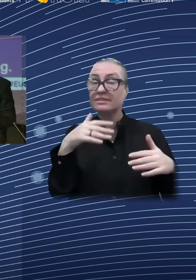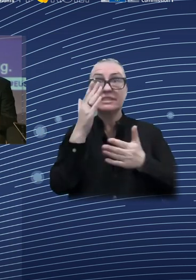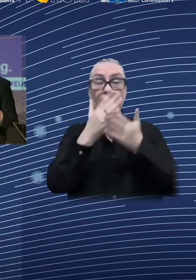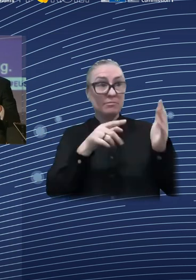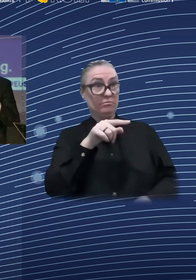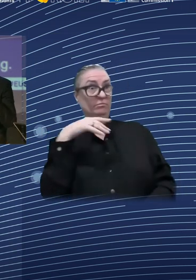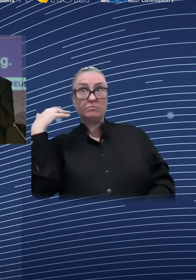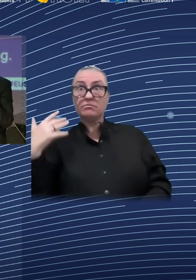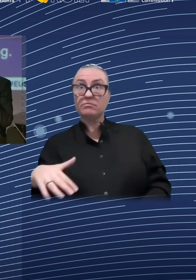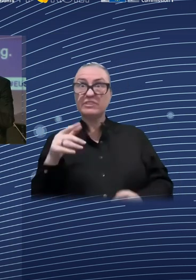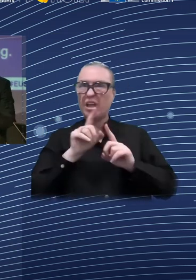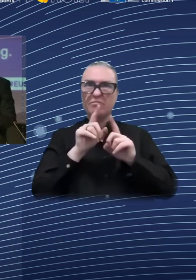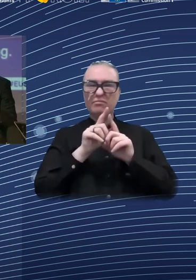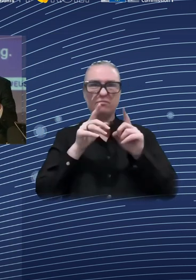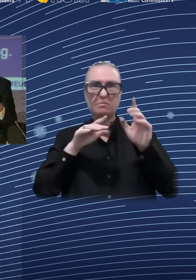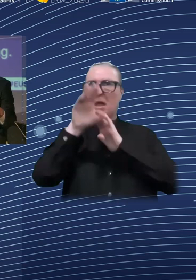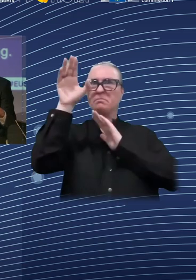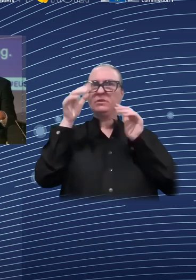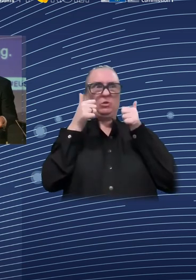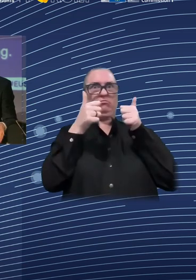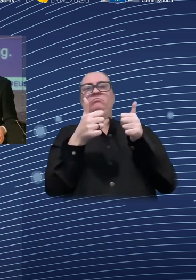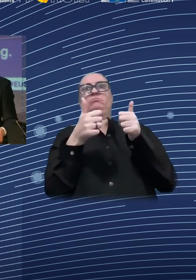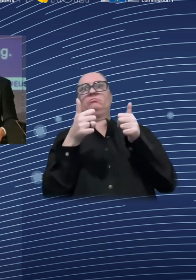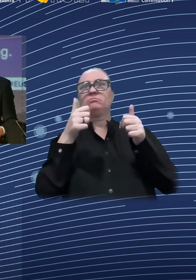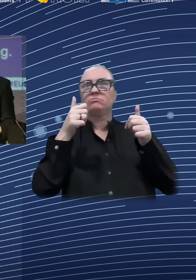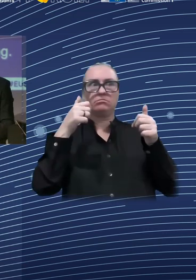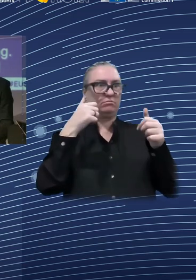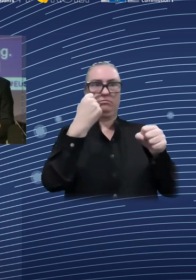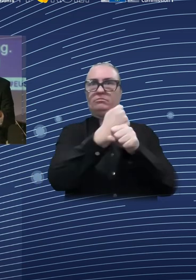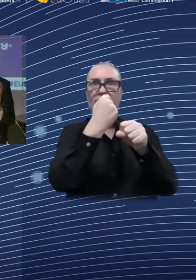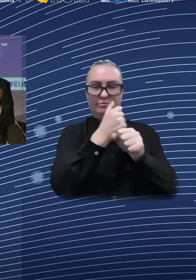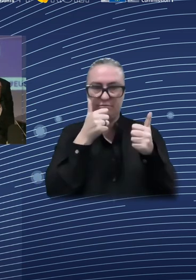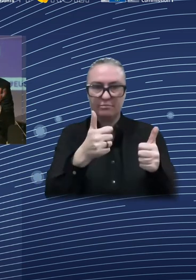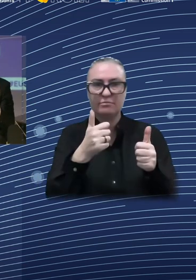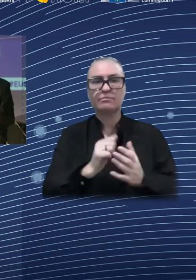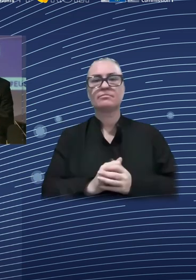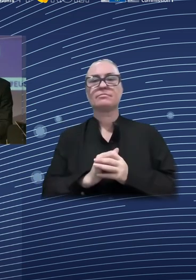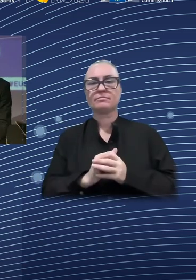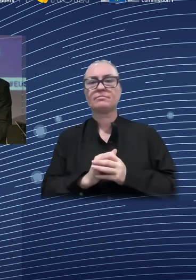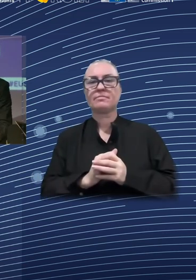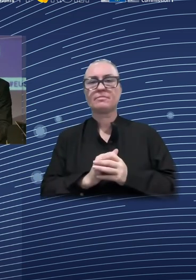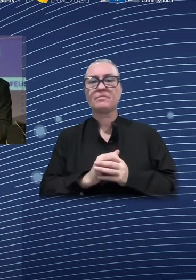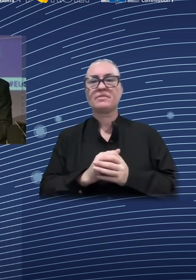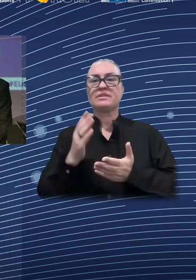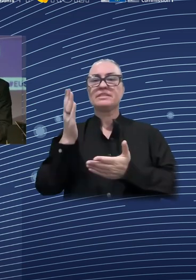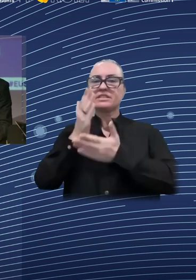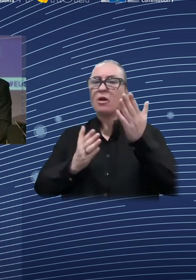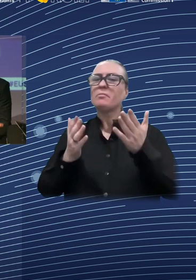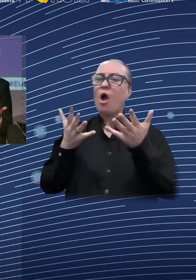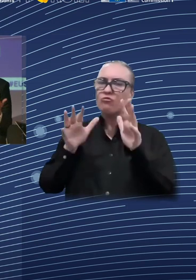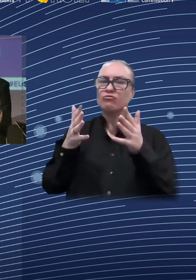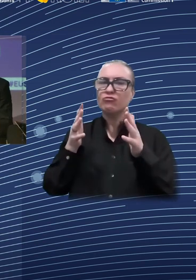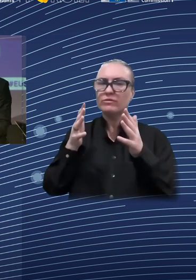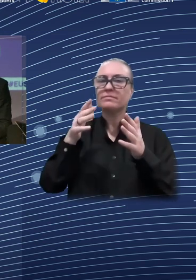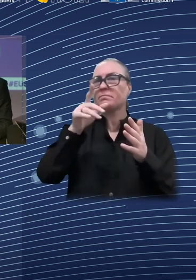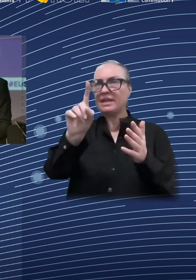how you organize work and how work is managed and so on. So it's a very complex thing when you talk about digital skills.